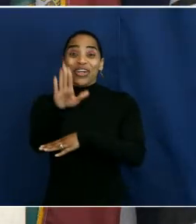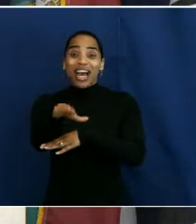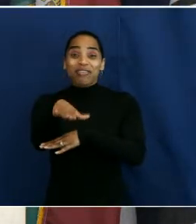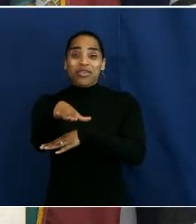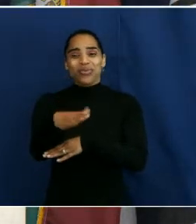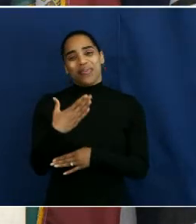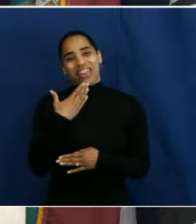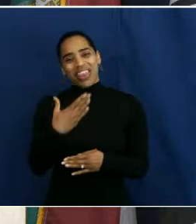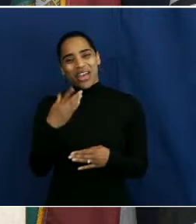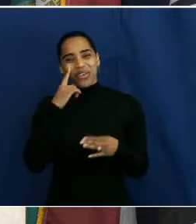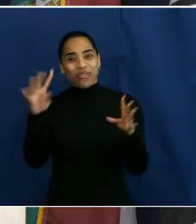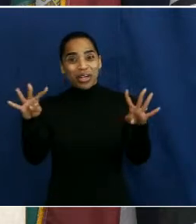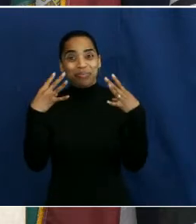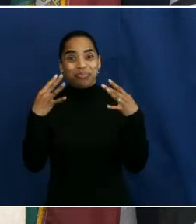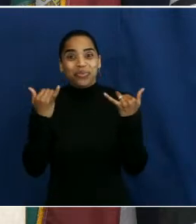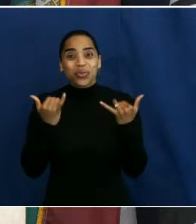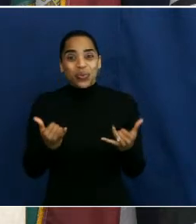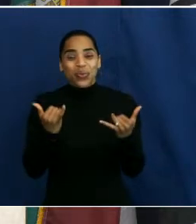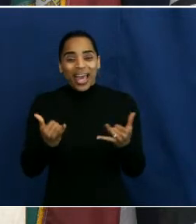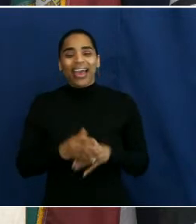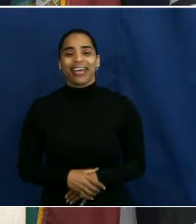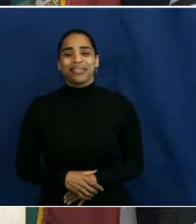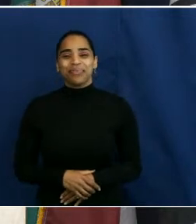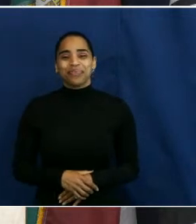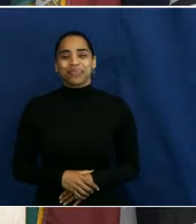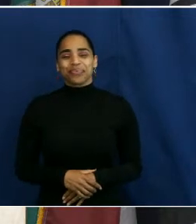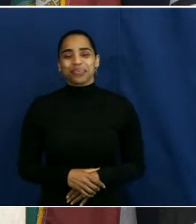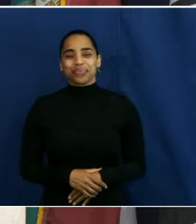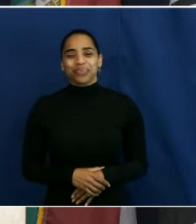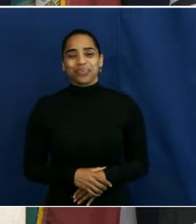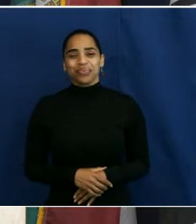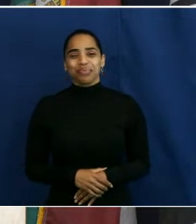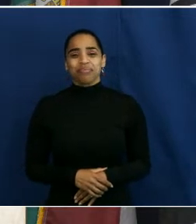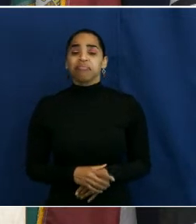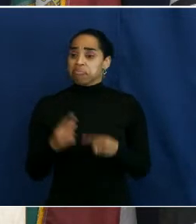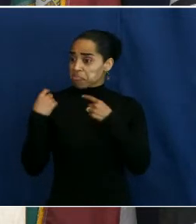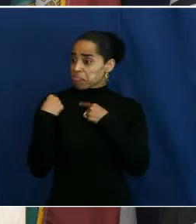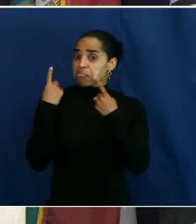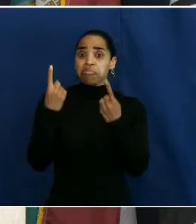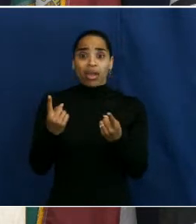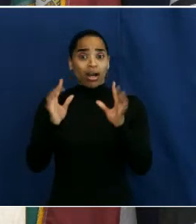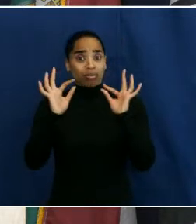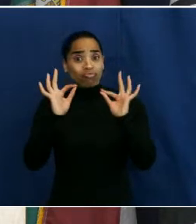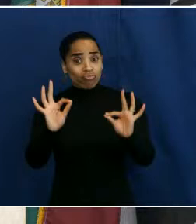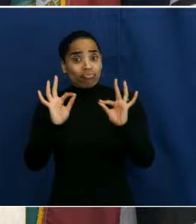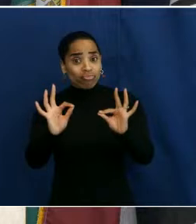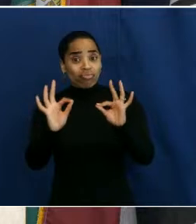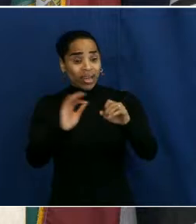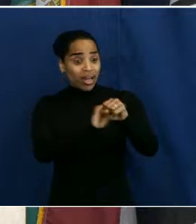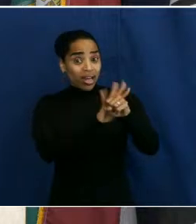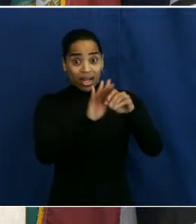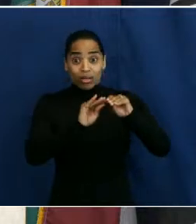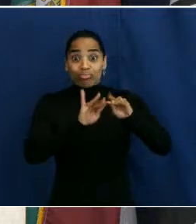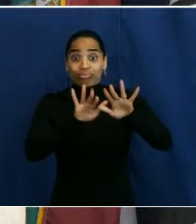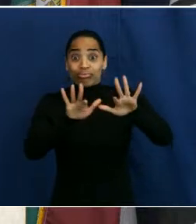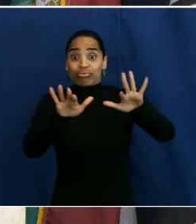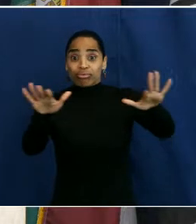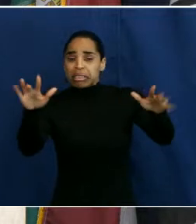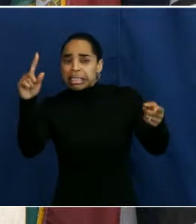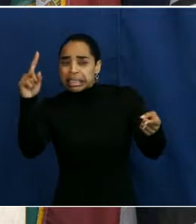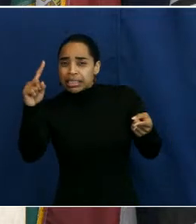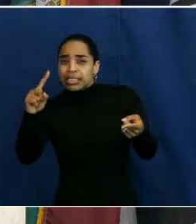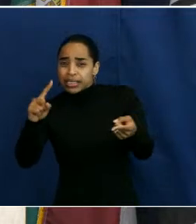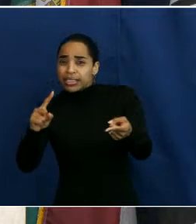and thank you for joining us. We continue on a generally positive track in our recovery from COVID-19. I know I